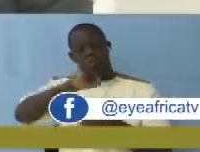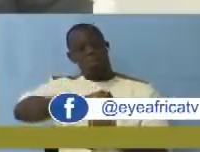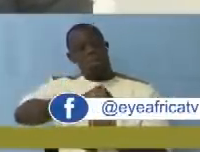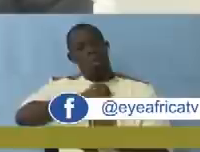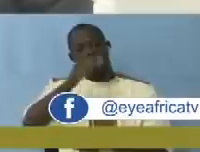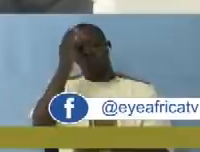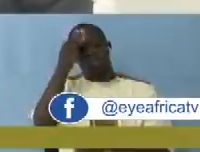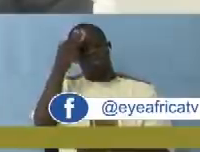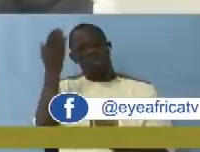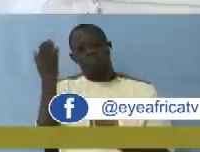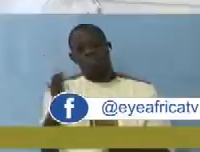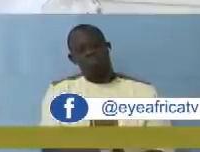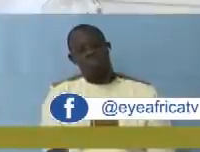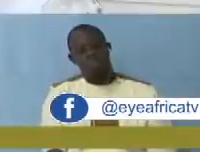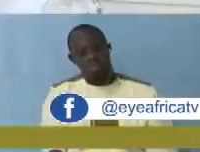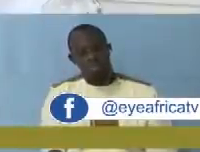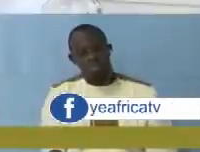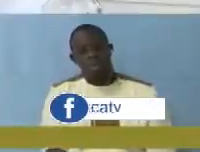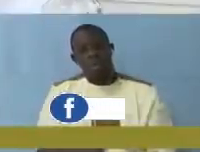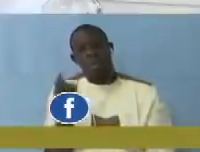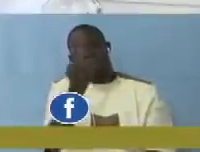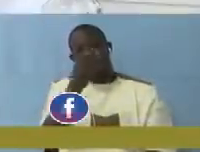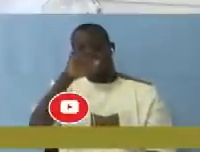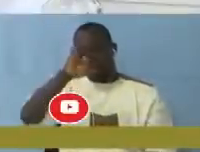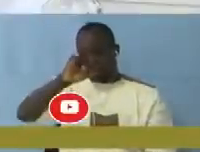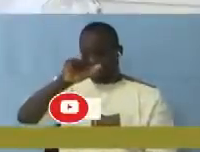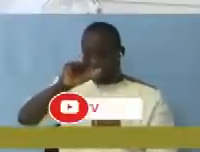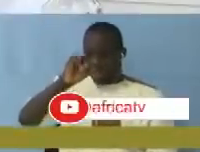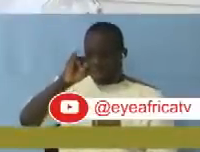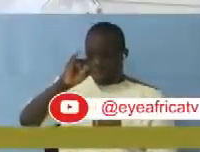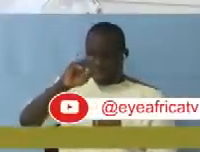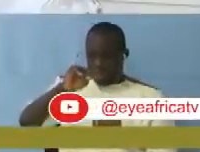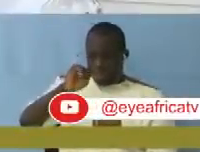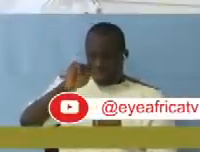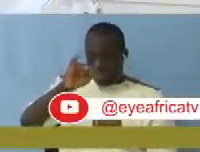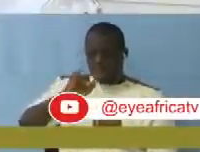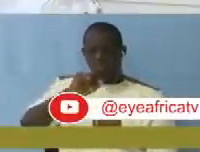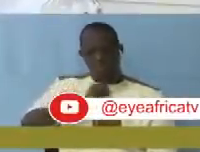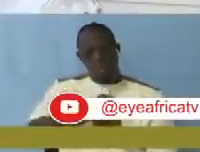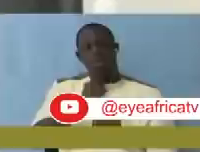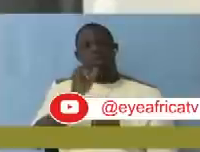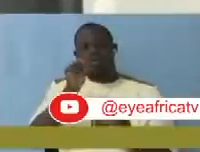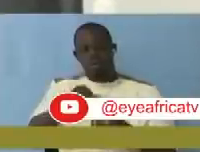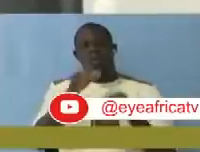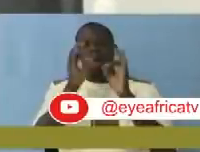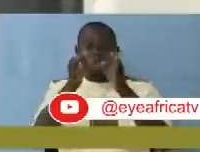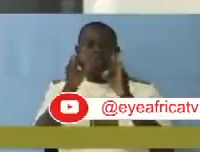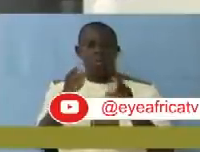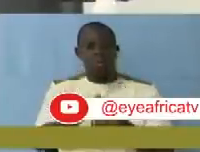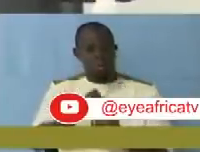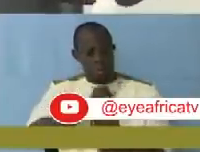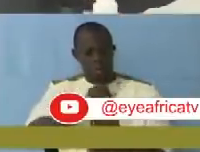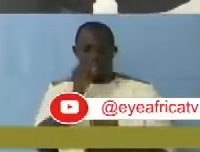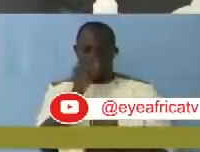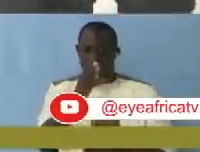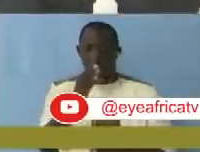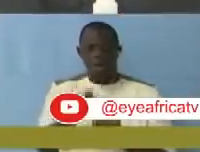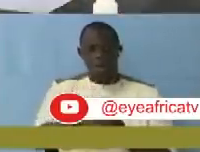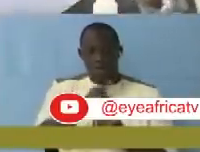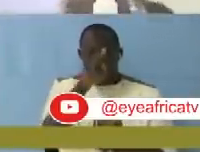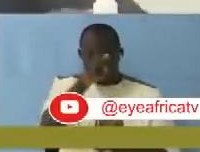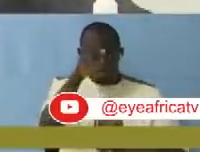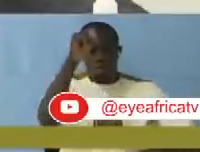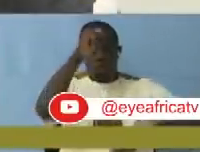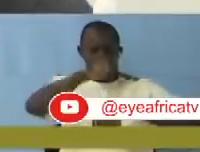Sini told me so for now. It's only saying who can say that. Well, Seni said it. What seni happened? afalen So I cannot. Seni said you tortured